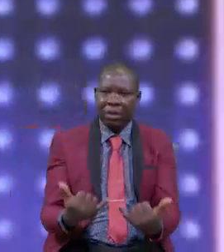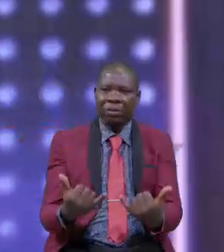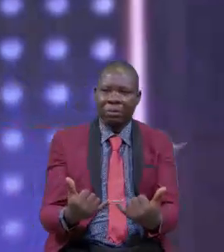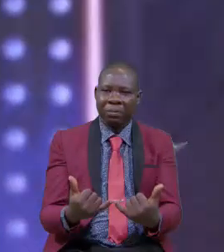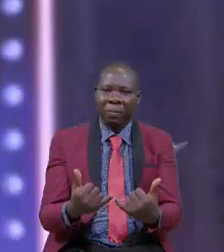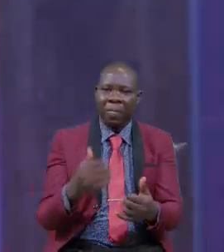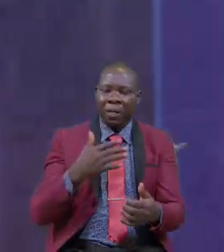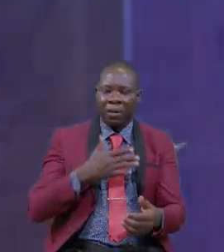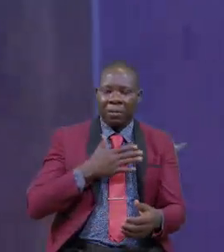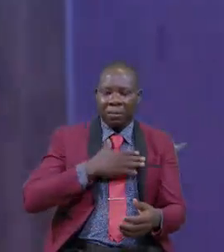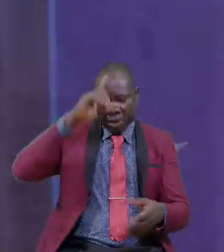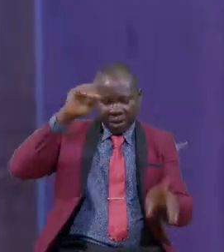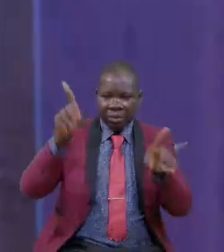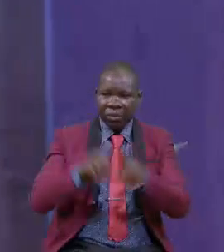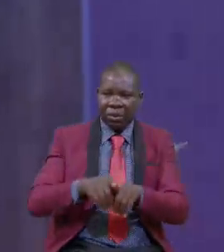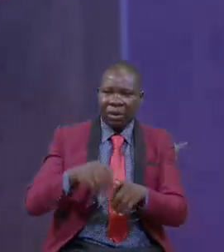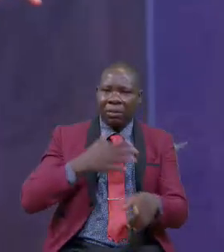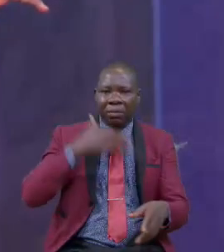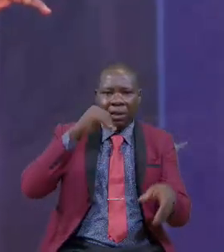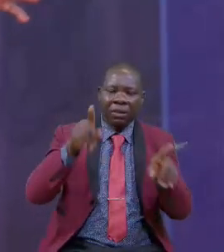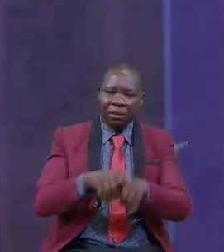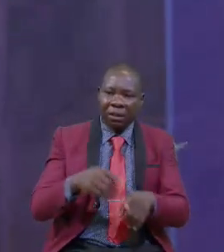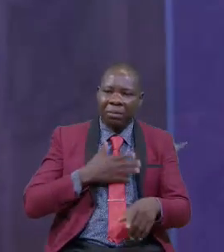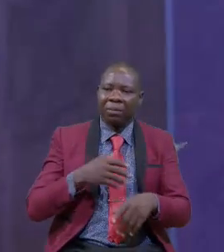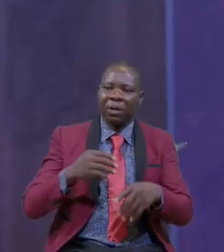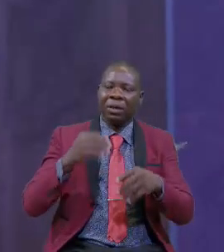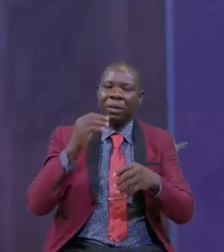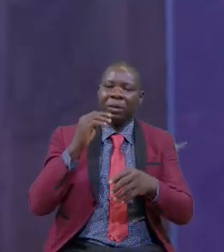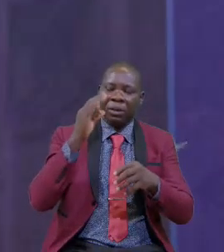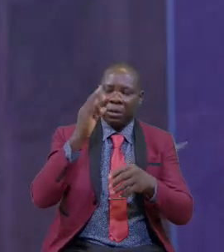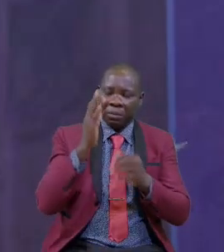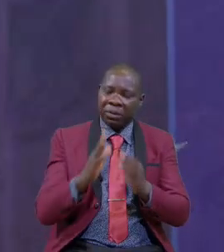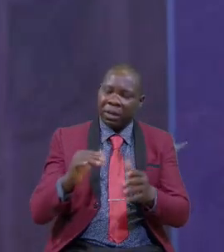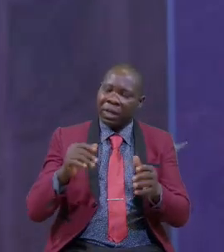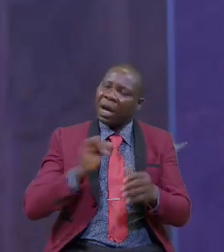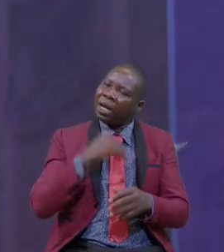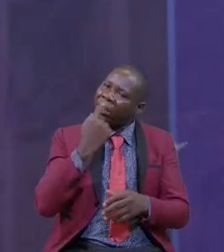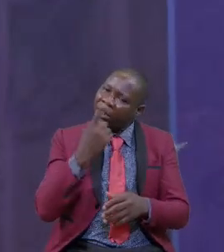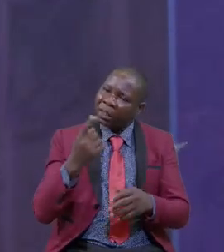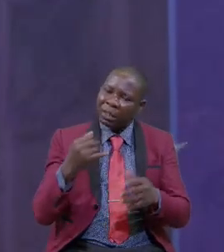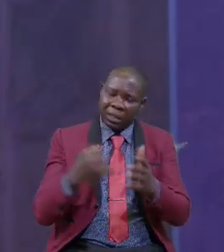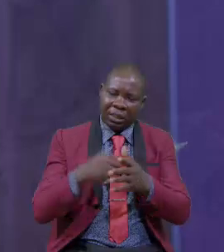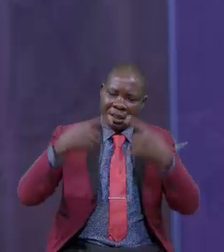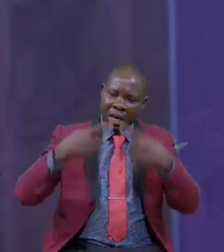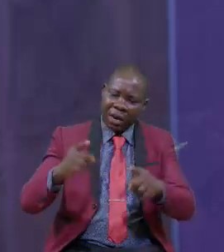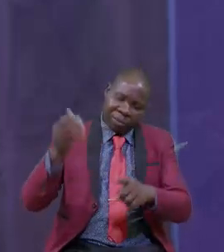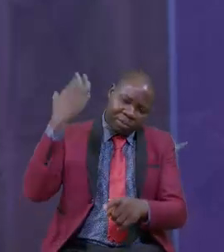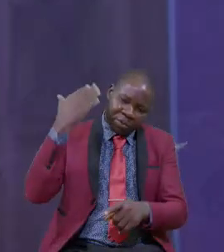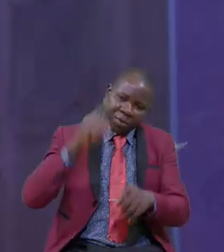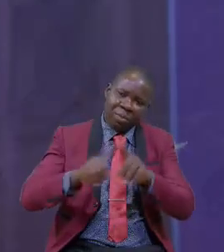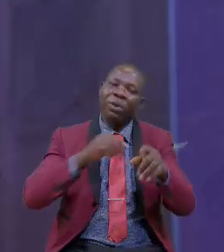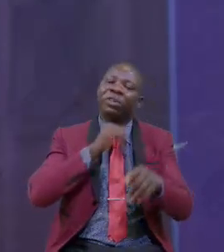sister, my fellow minister, I said, it happened before, but not now. Then